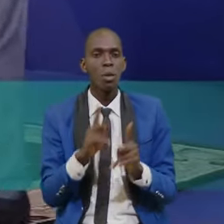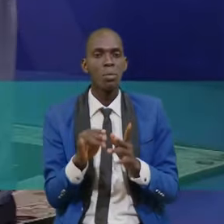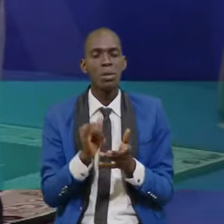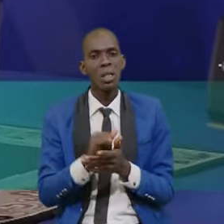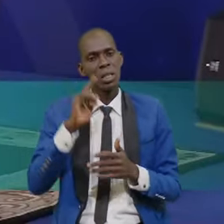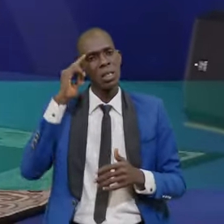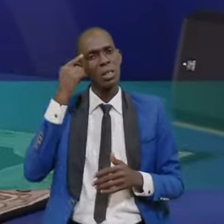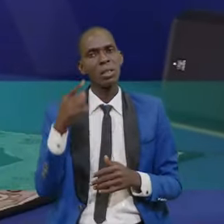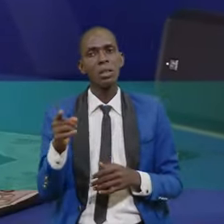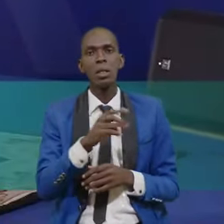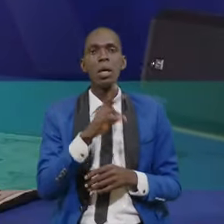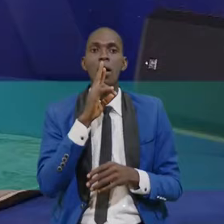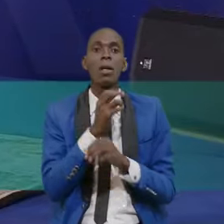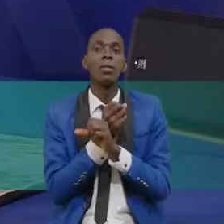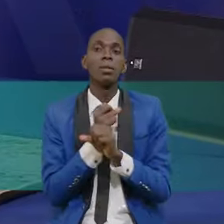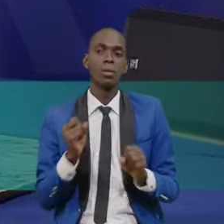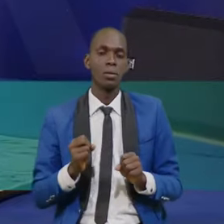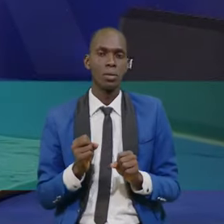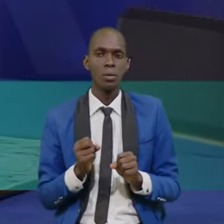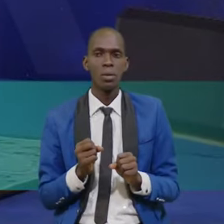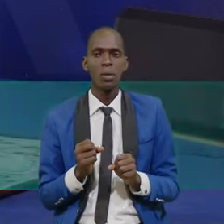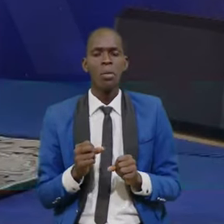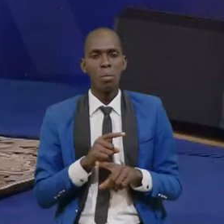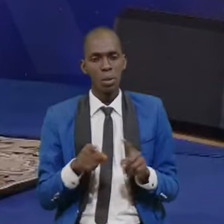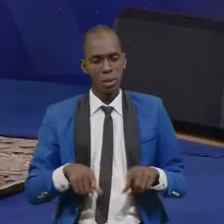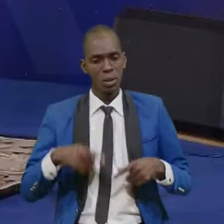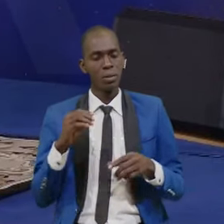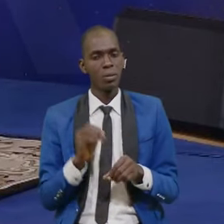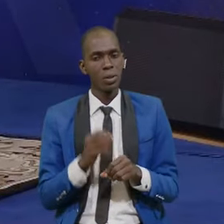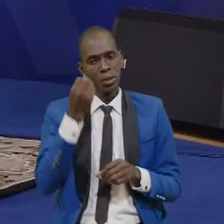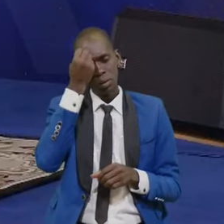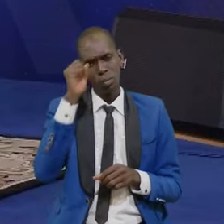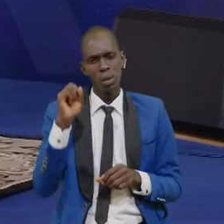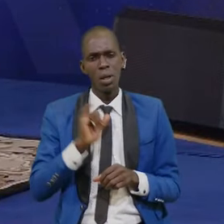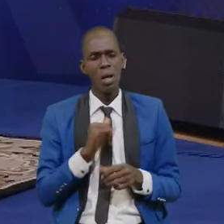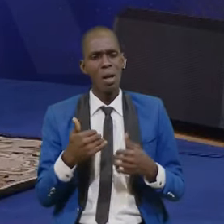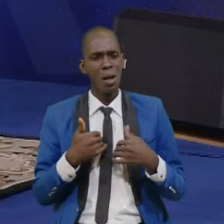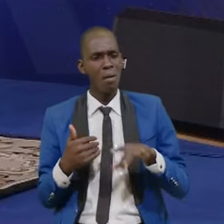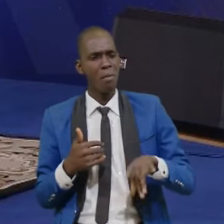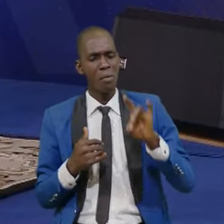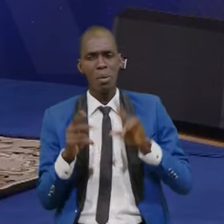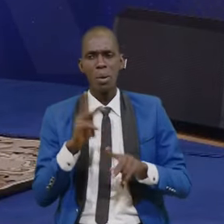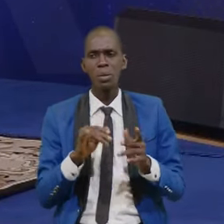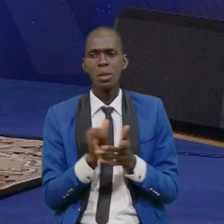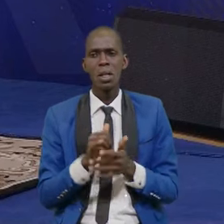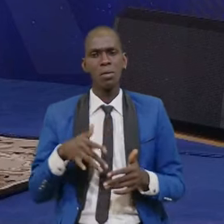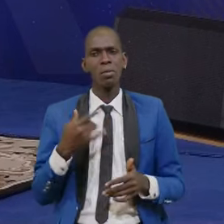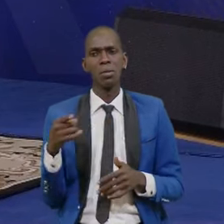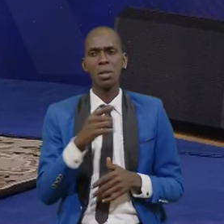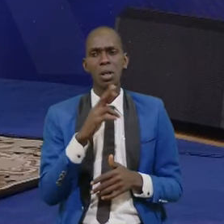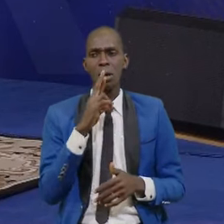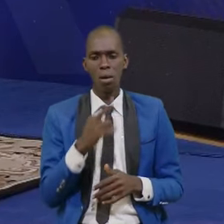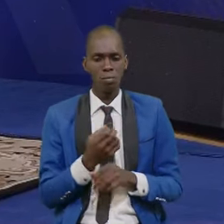are saved when they're living in disobedience. I found people who think they are born again and